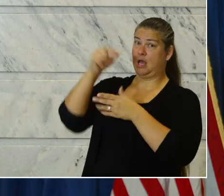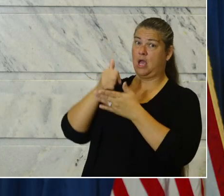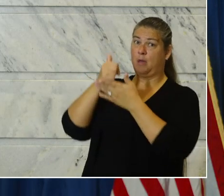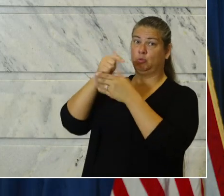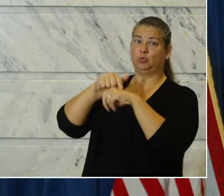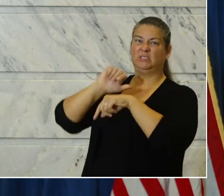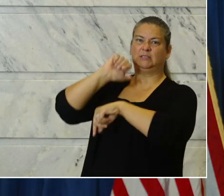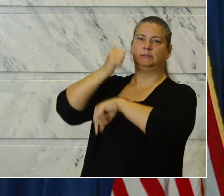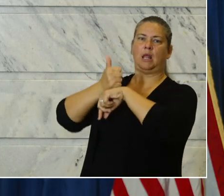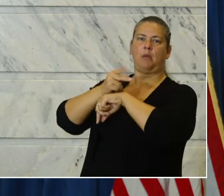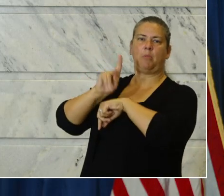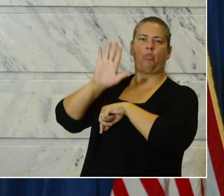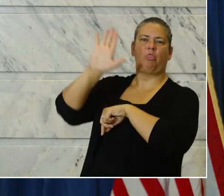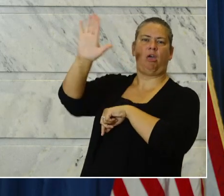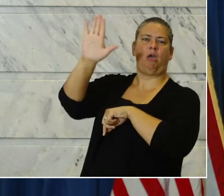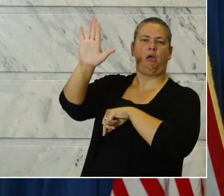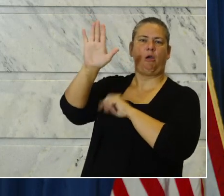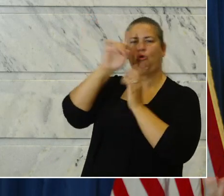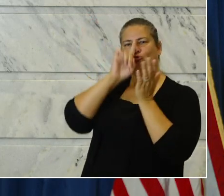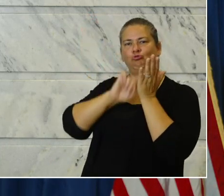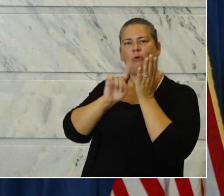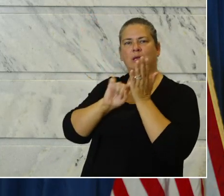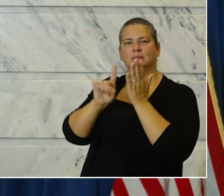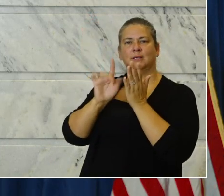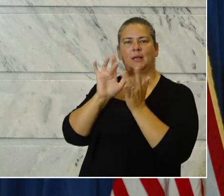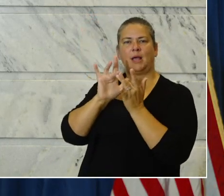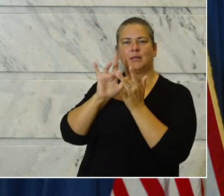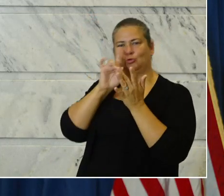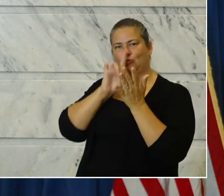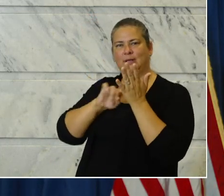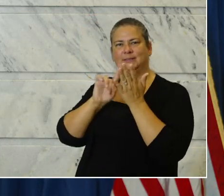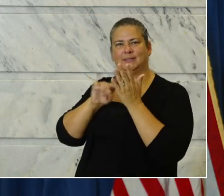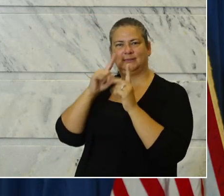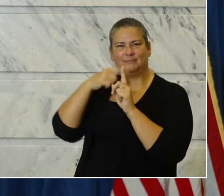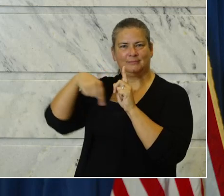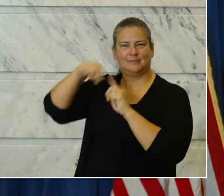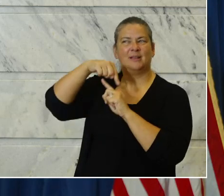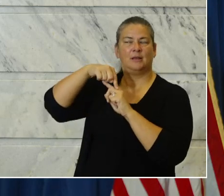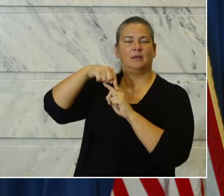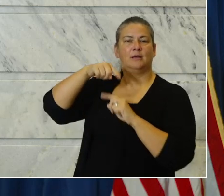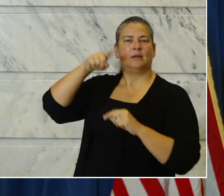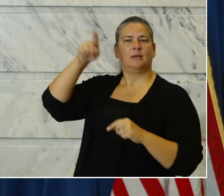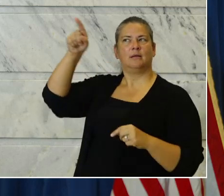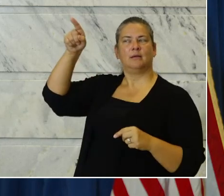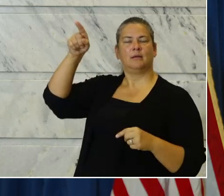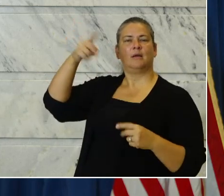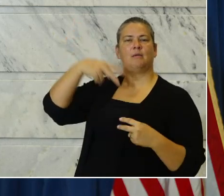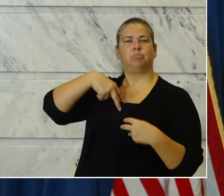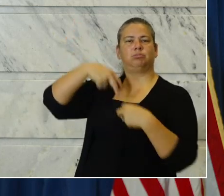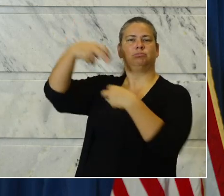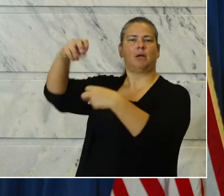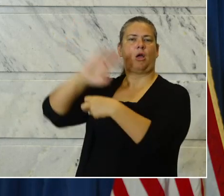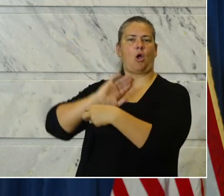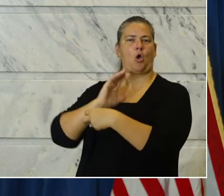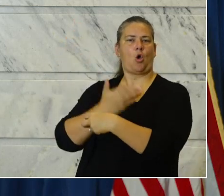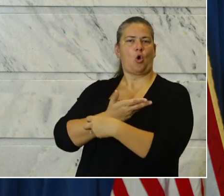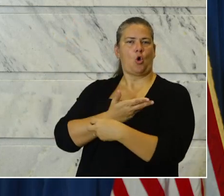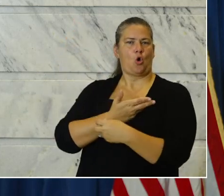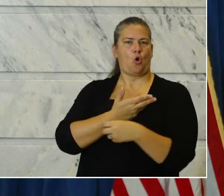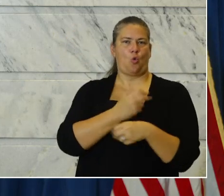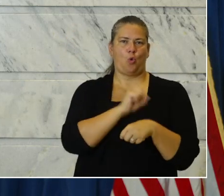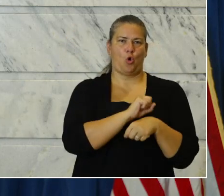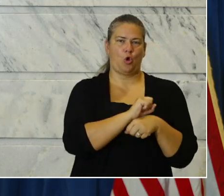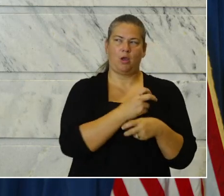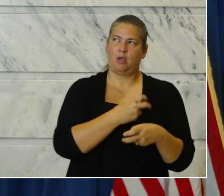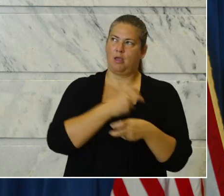contact tracing program in their state and to augment the efforts they have underway. So my compliments and gratitude to our